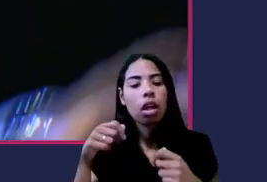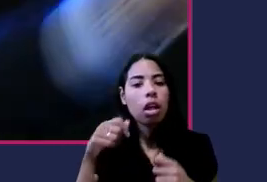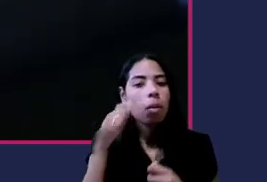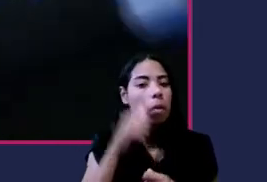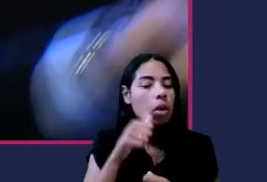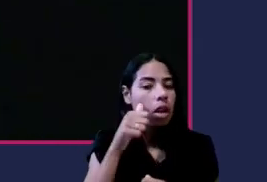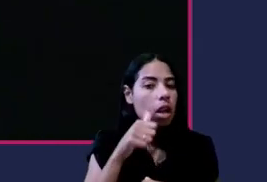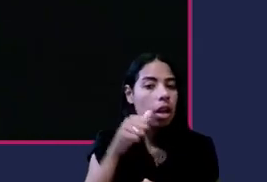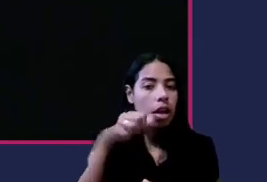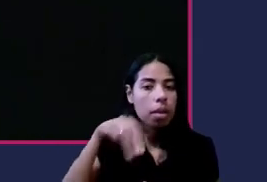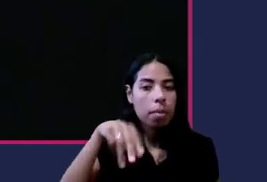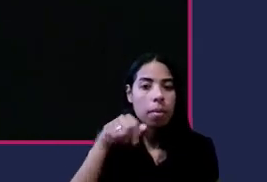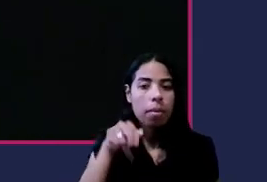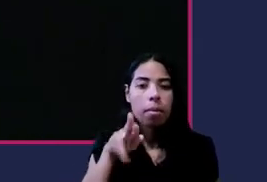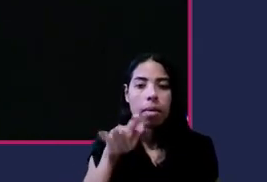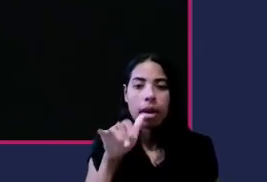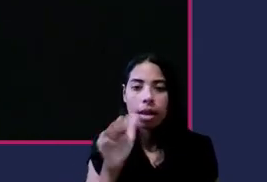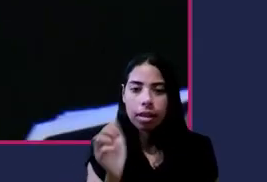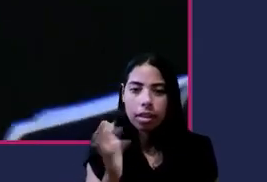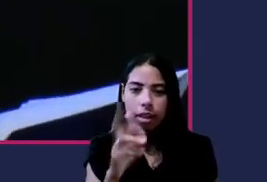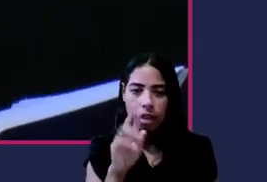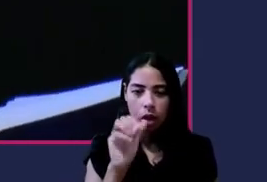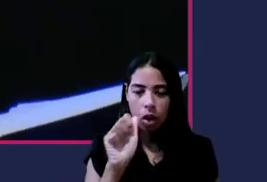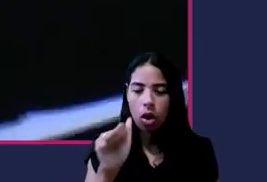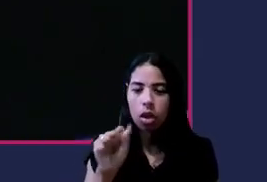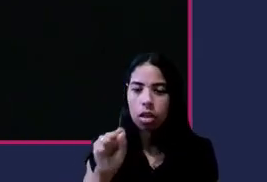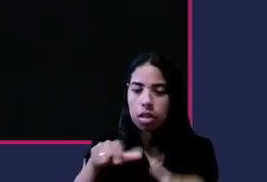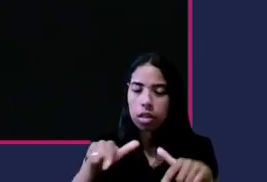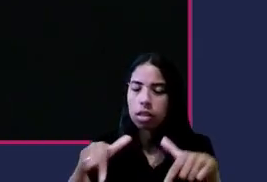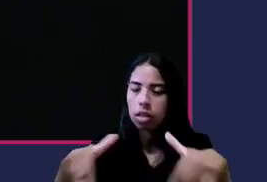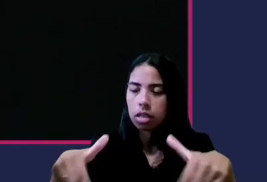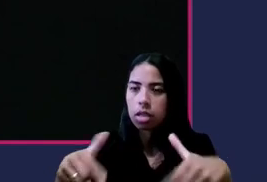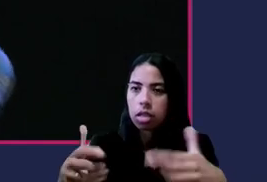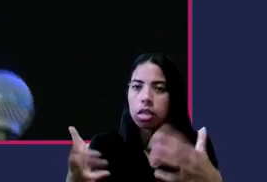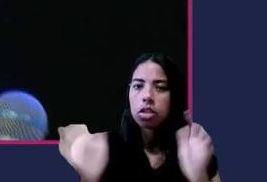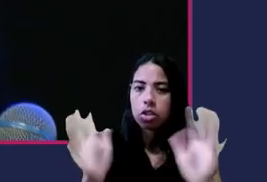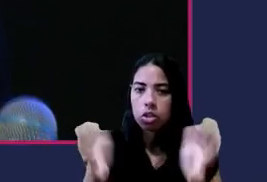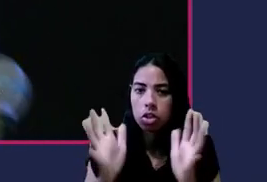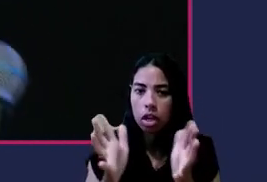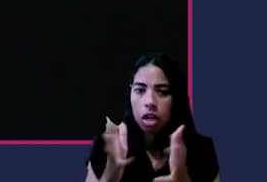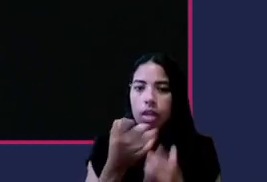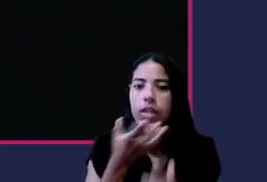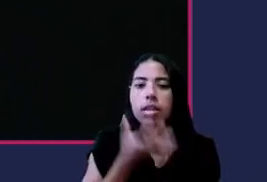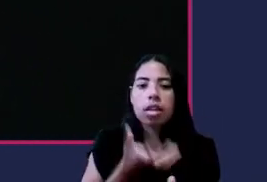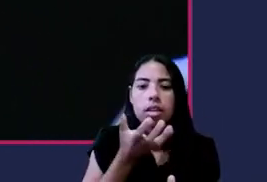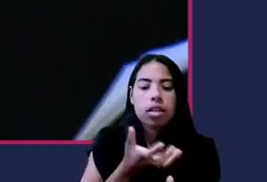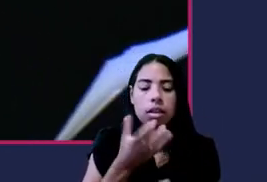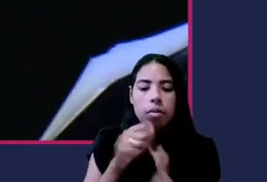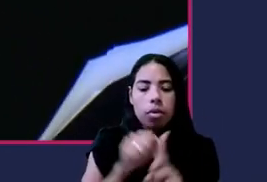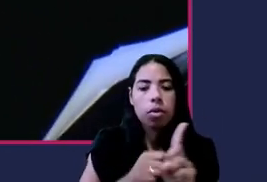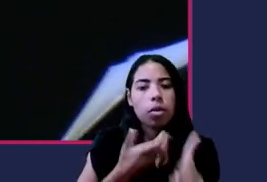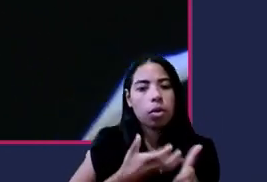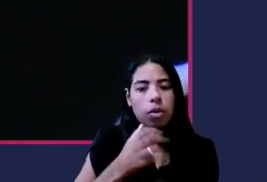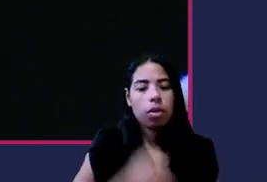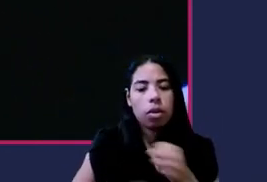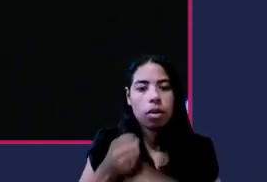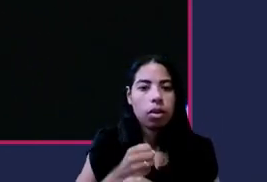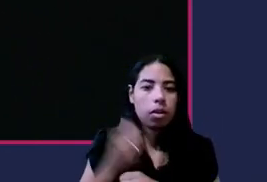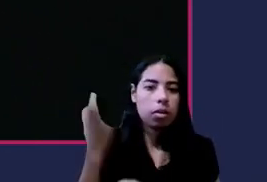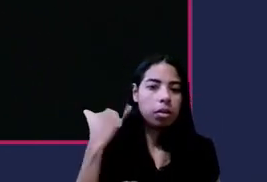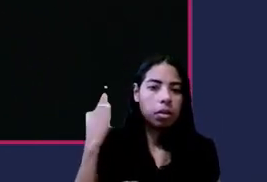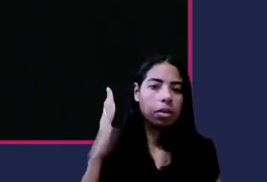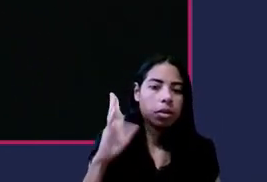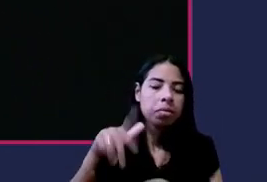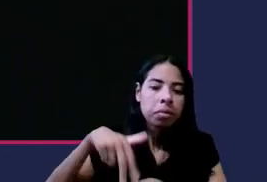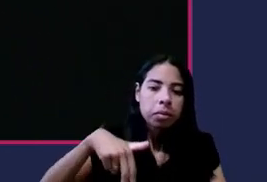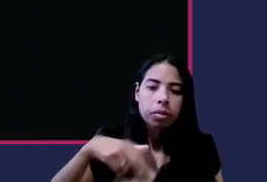something that you said. Representative Maria Rosa was proactive in that sense. In December last